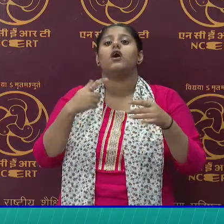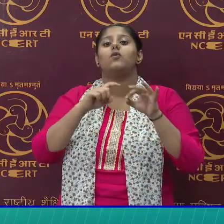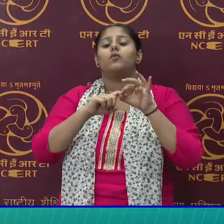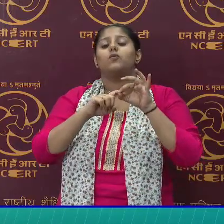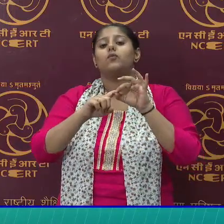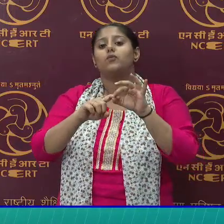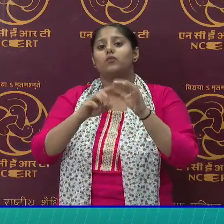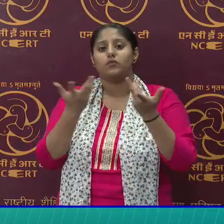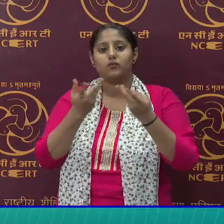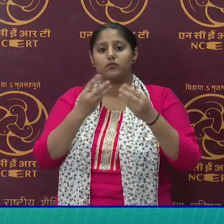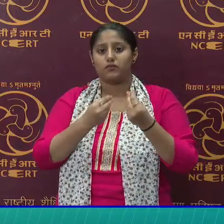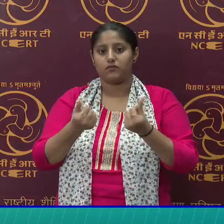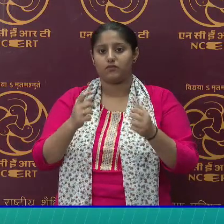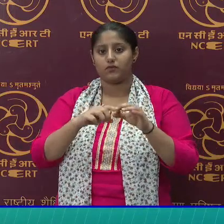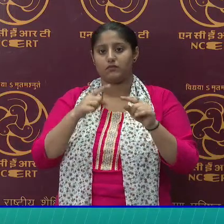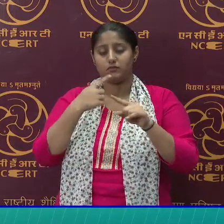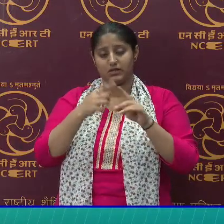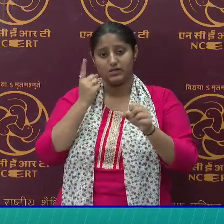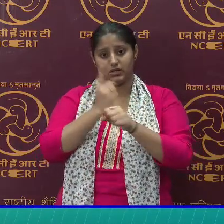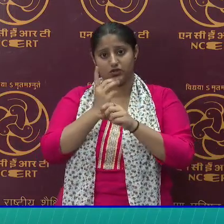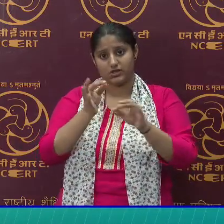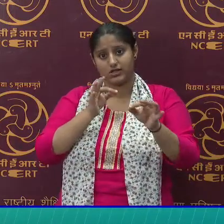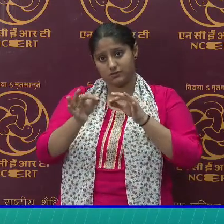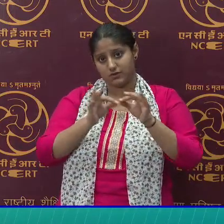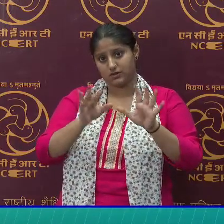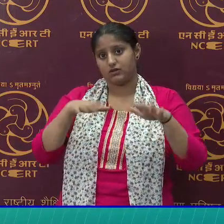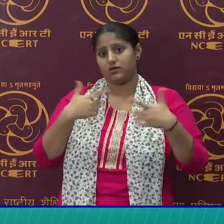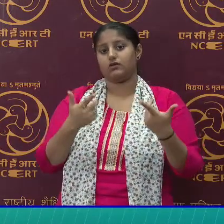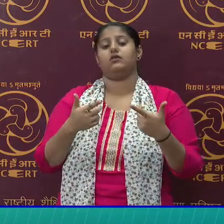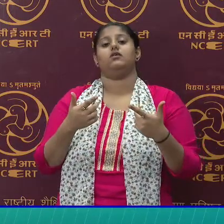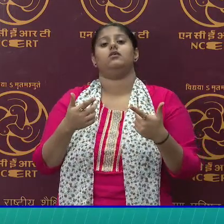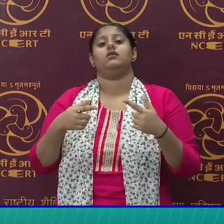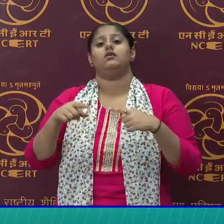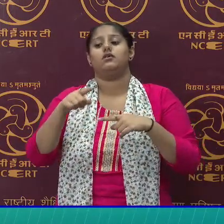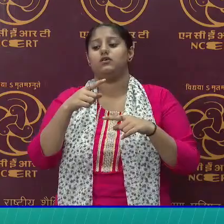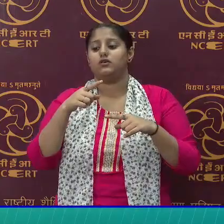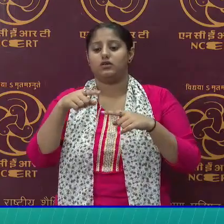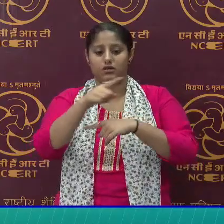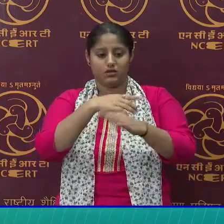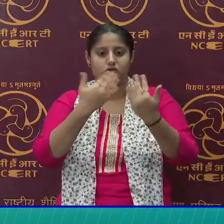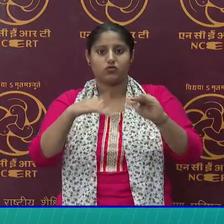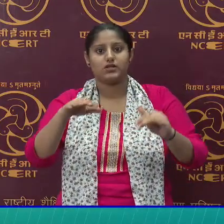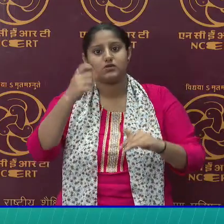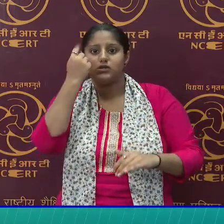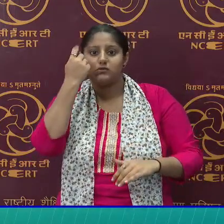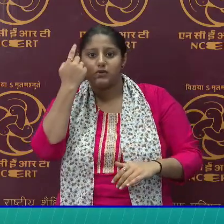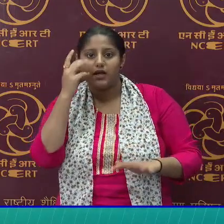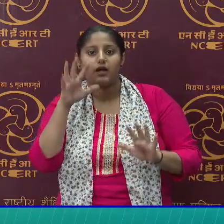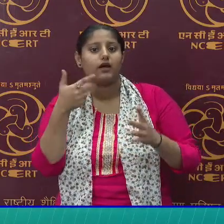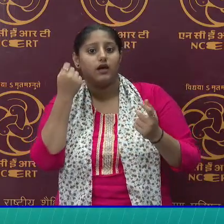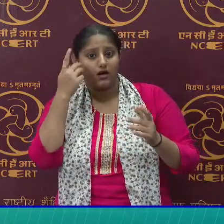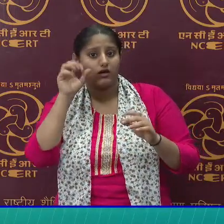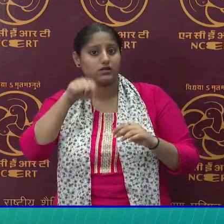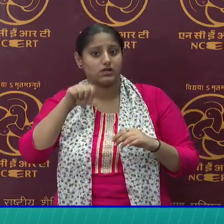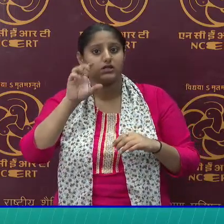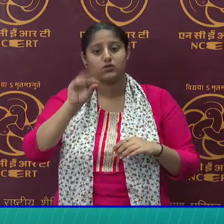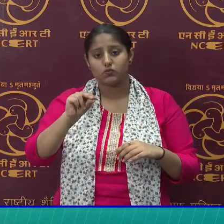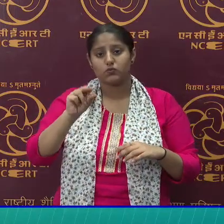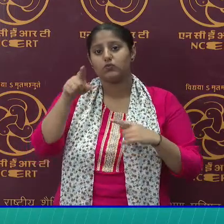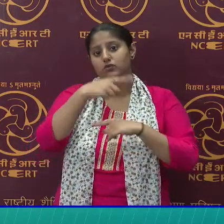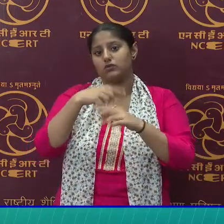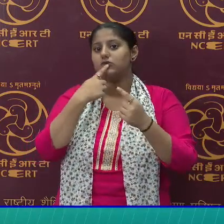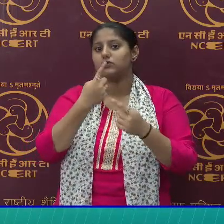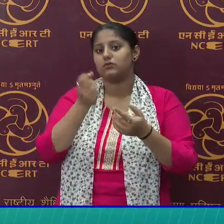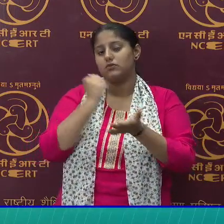which they have to explain to the teacher. The teacher has to act as if he or she does not understand anything, and then they have to